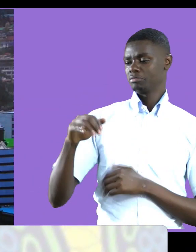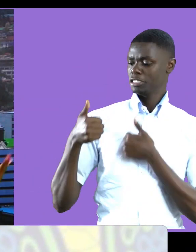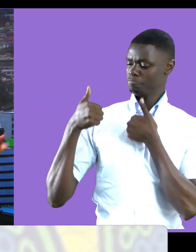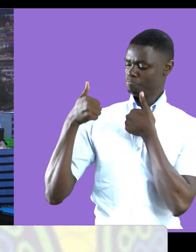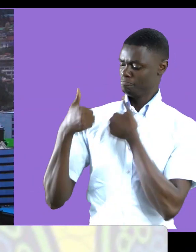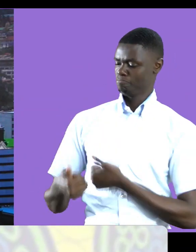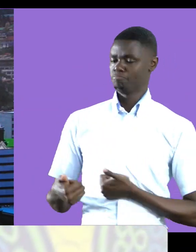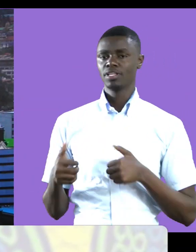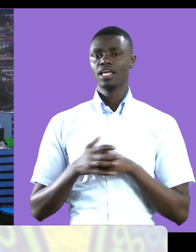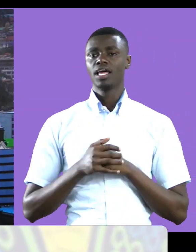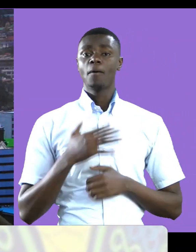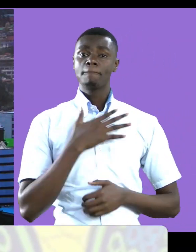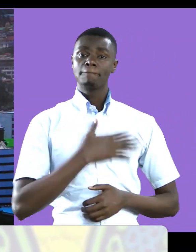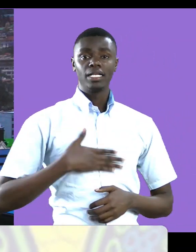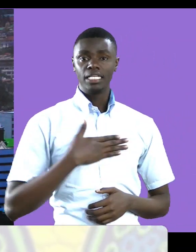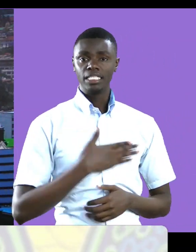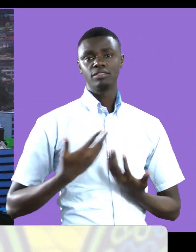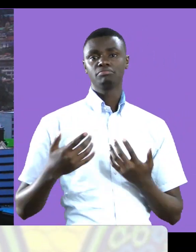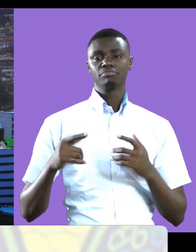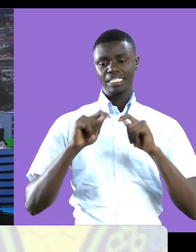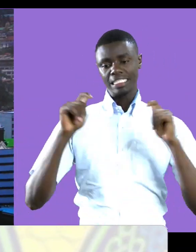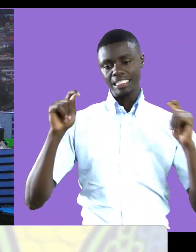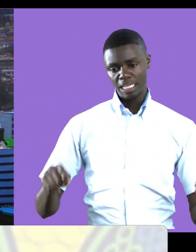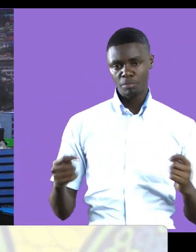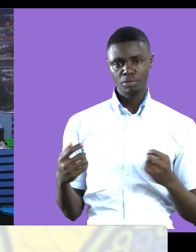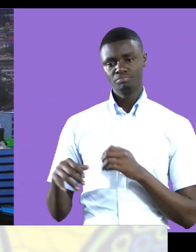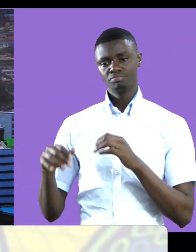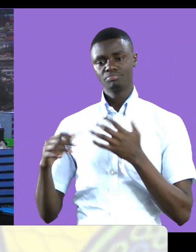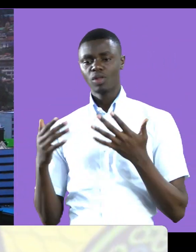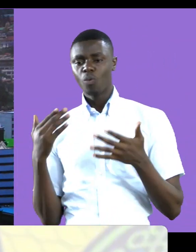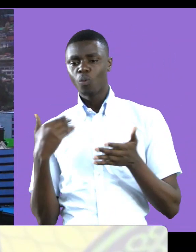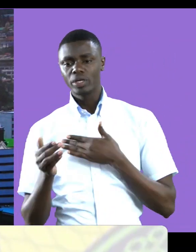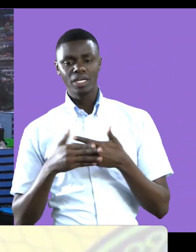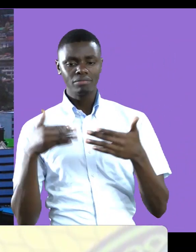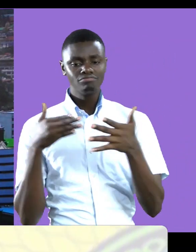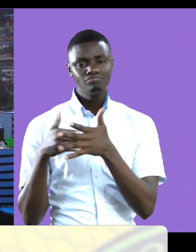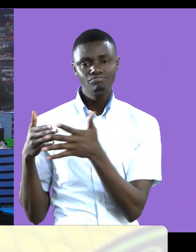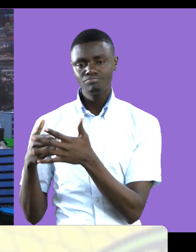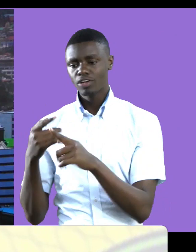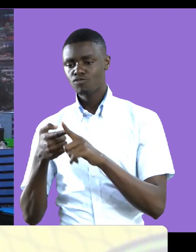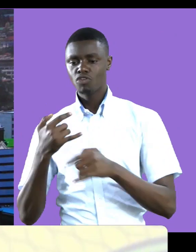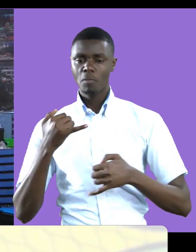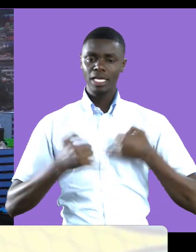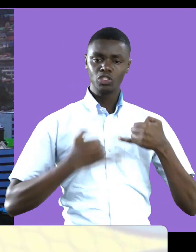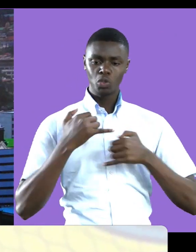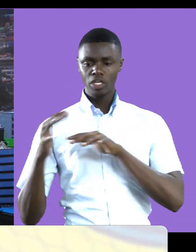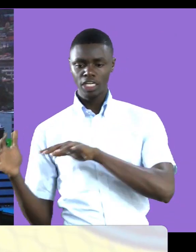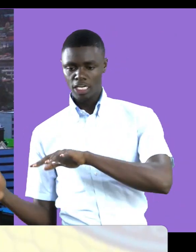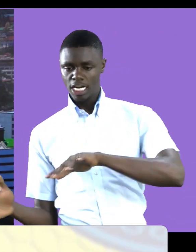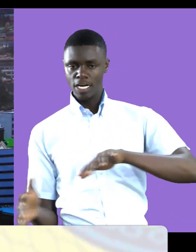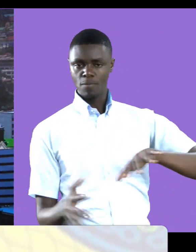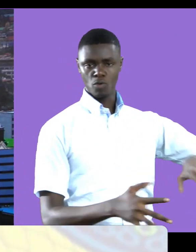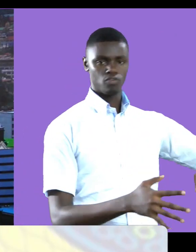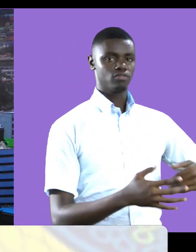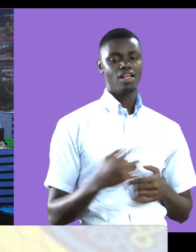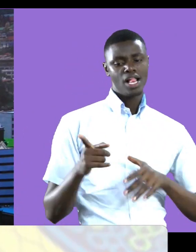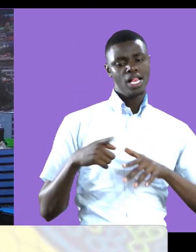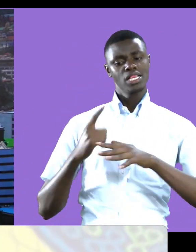One, two. I love to talk to Ameza talk like to enough prevent. From enjoying this time. Now, sister, how? Have your drink.